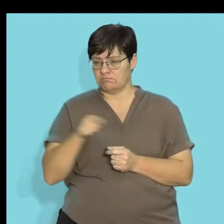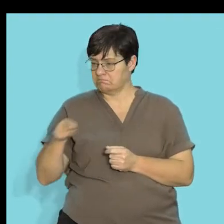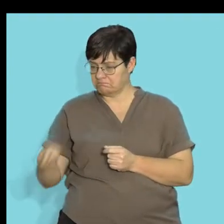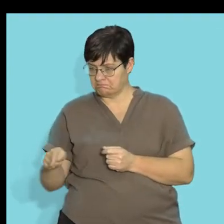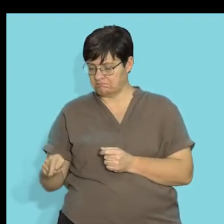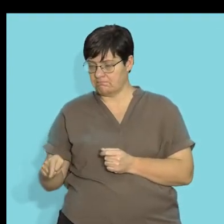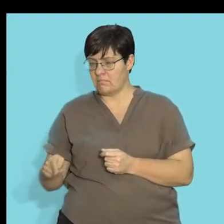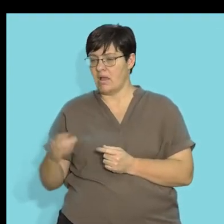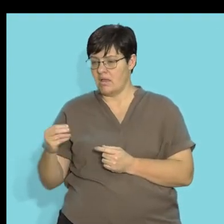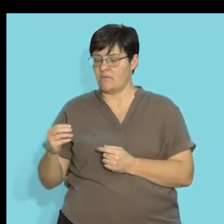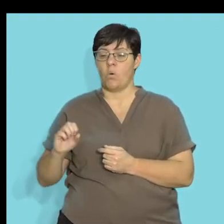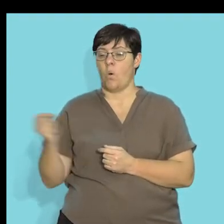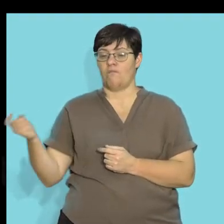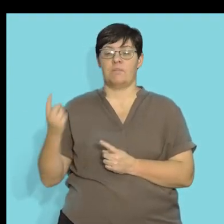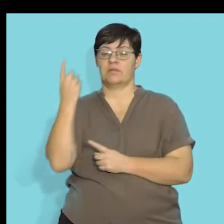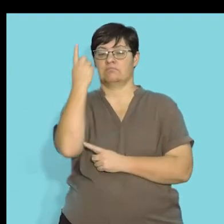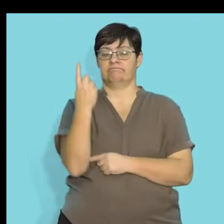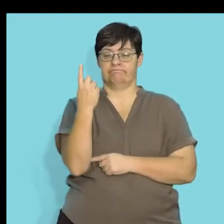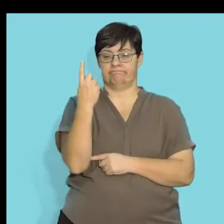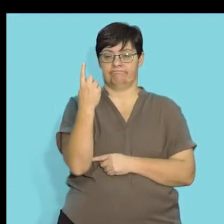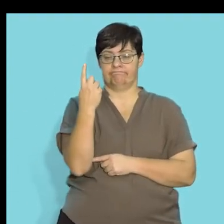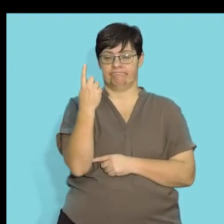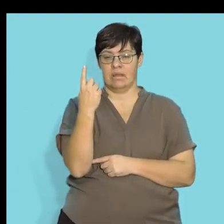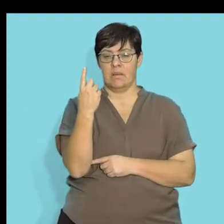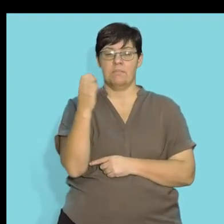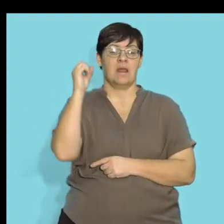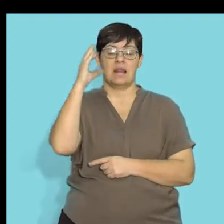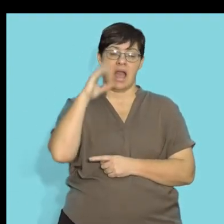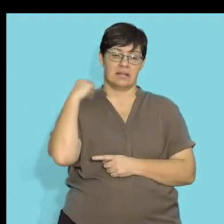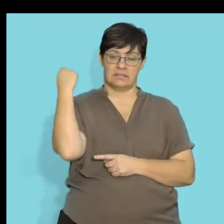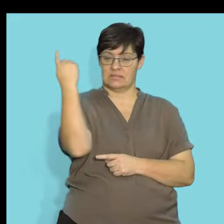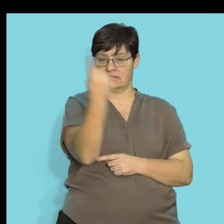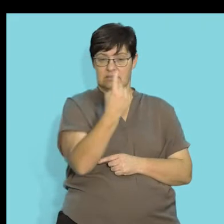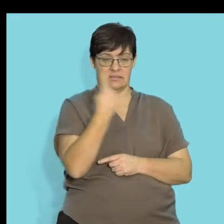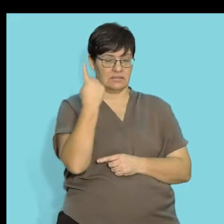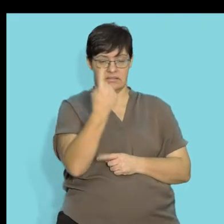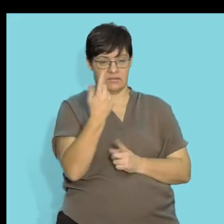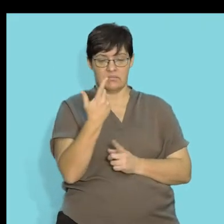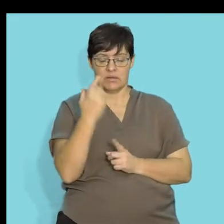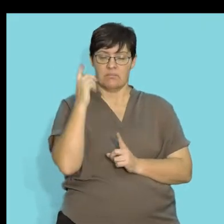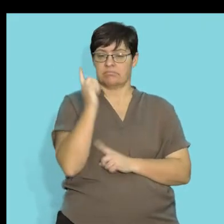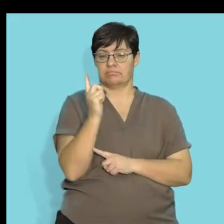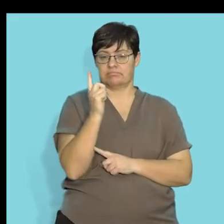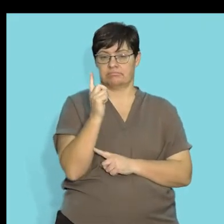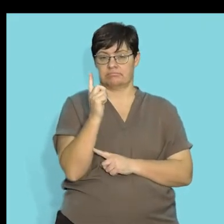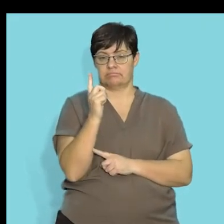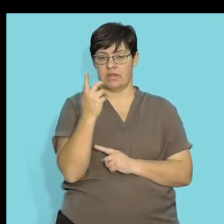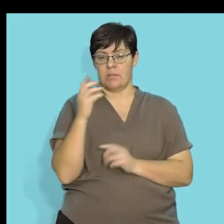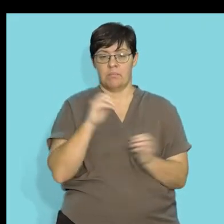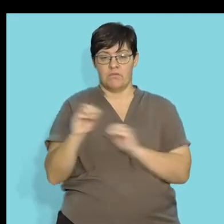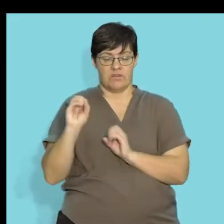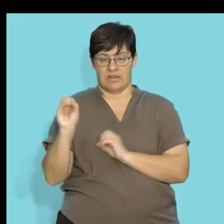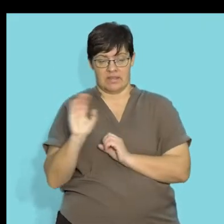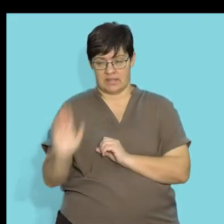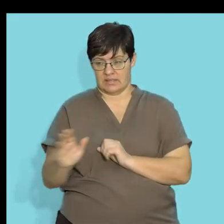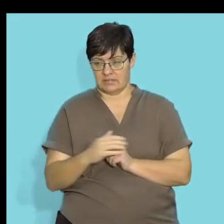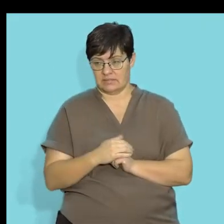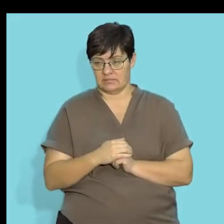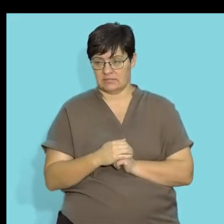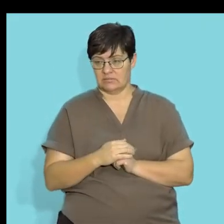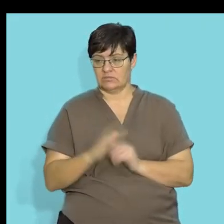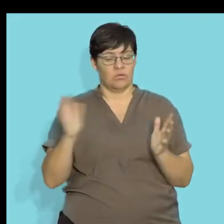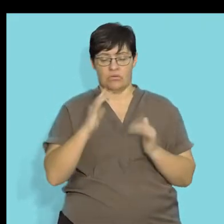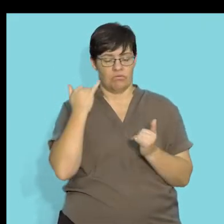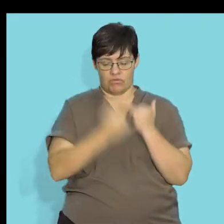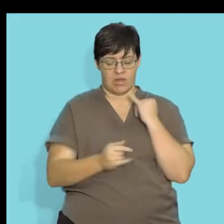is switched off, and it means that this plant is not moving. What happens is that,